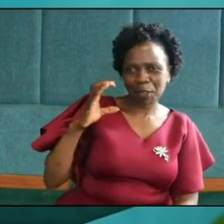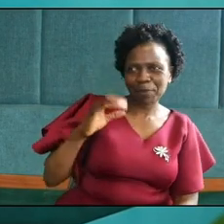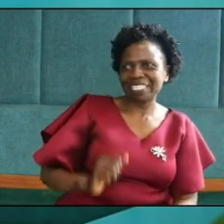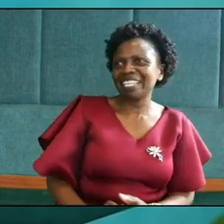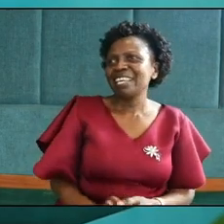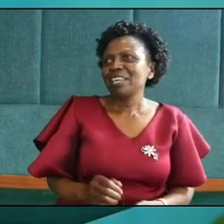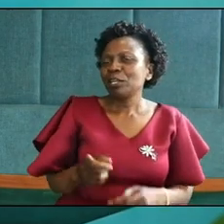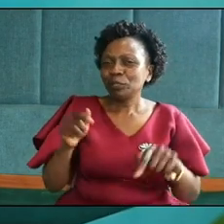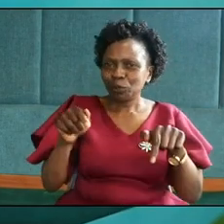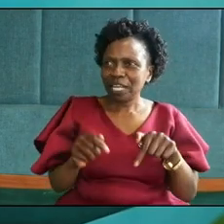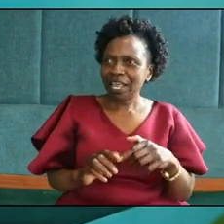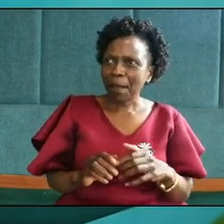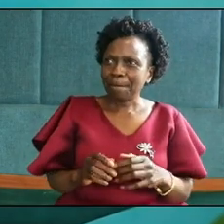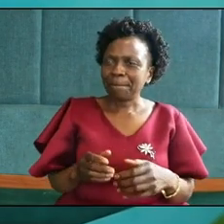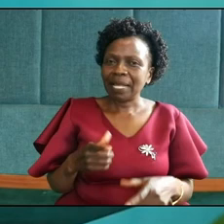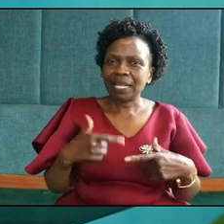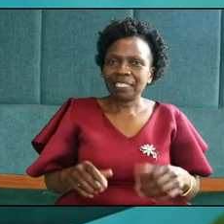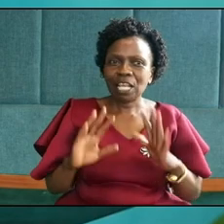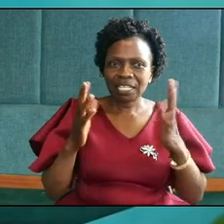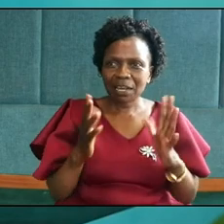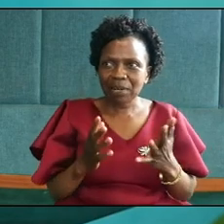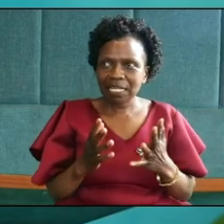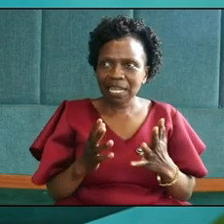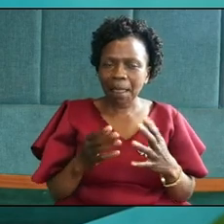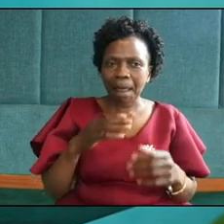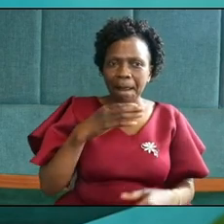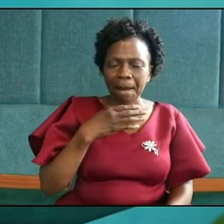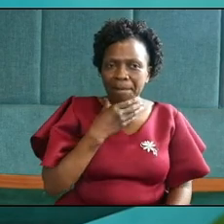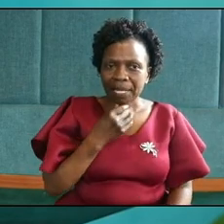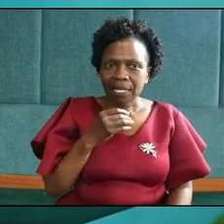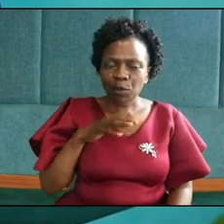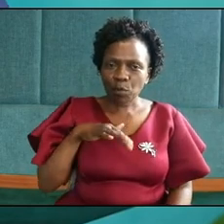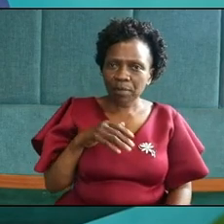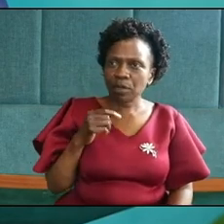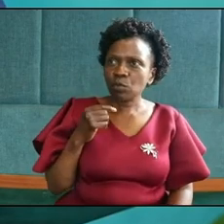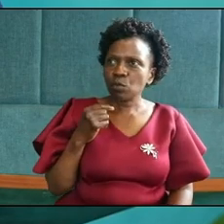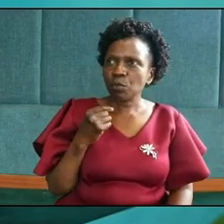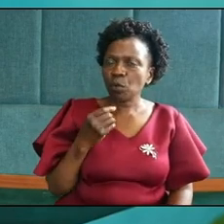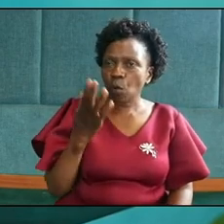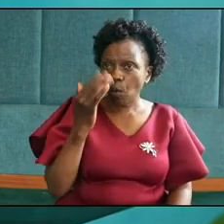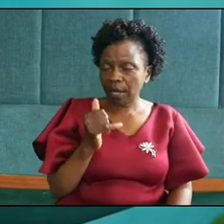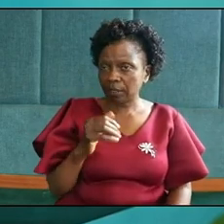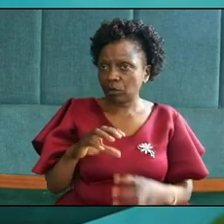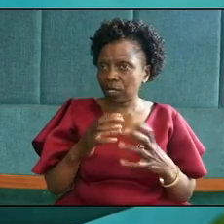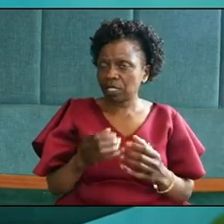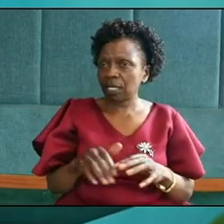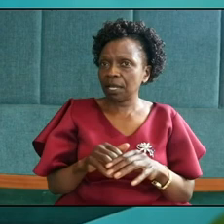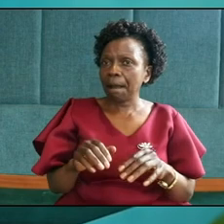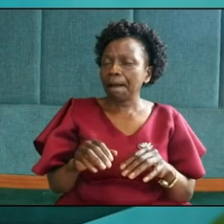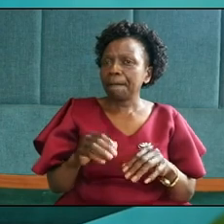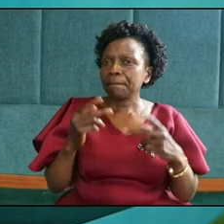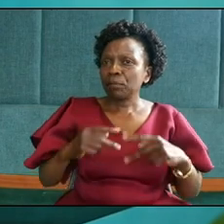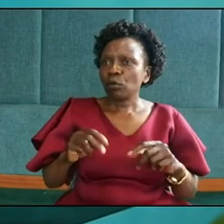in chaplaincy, today, let us celebrate men and women, choirs, congregations, and people